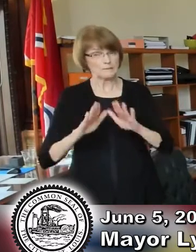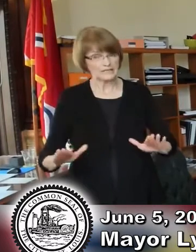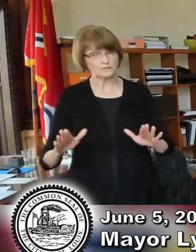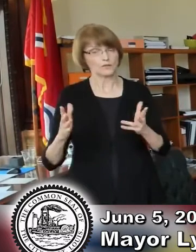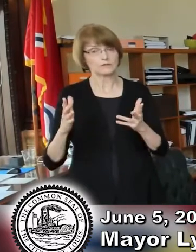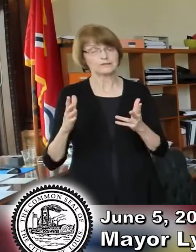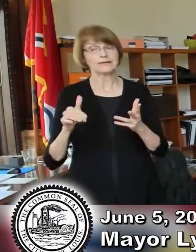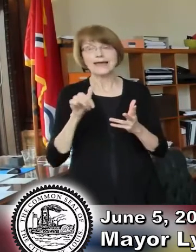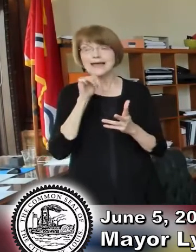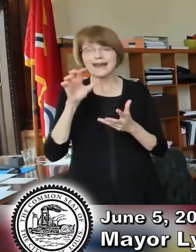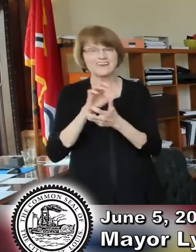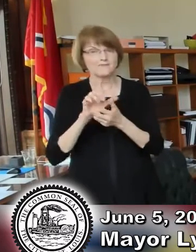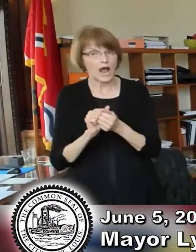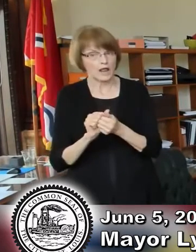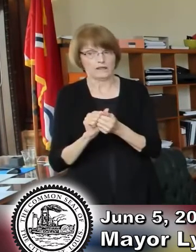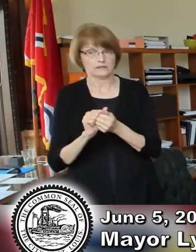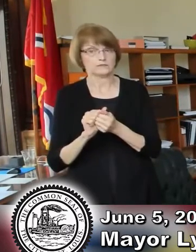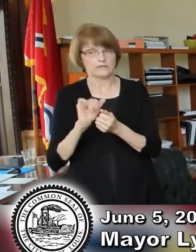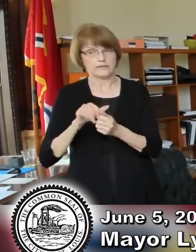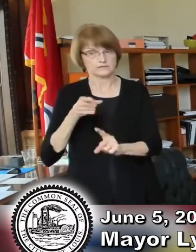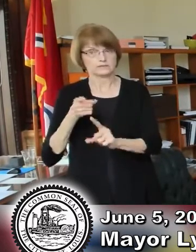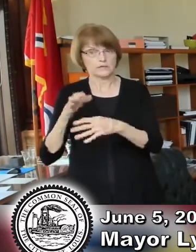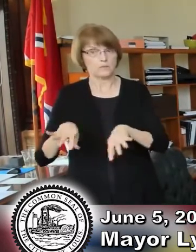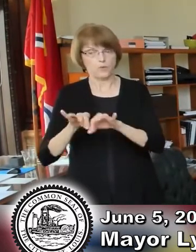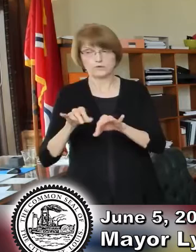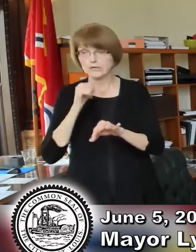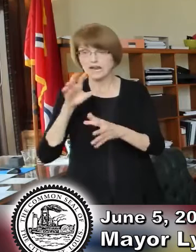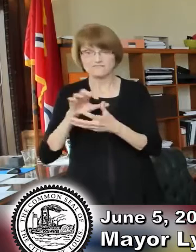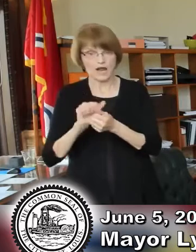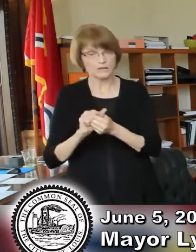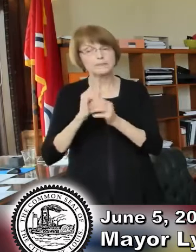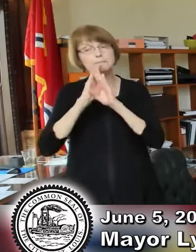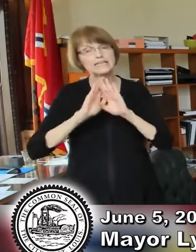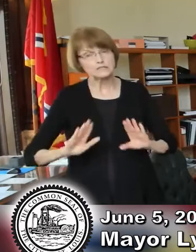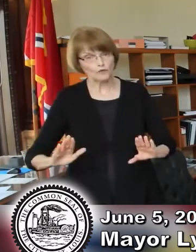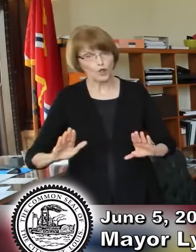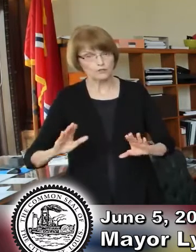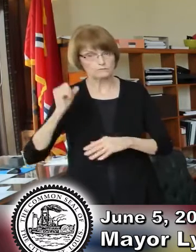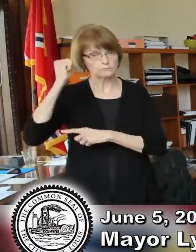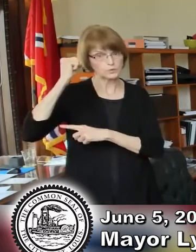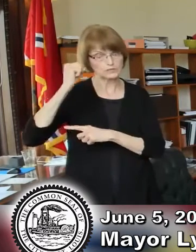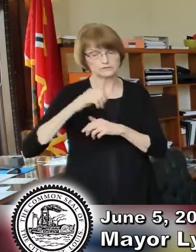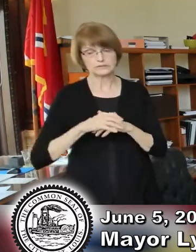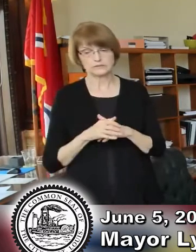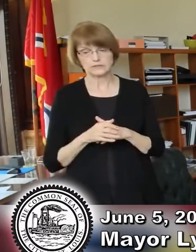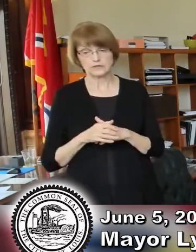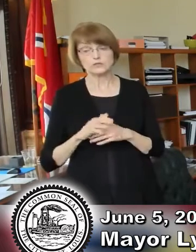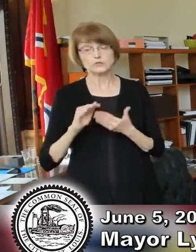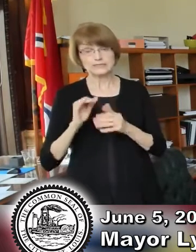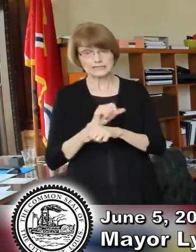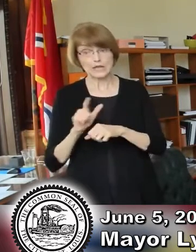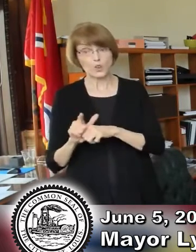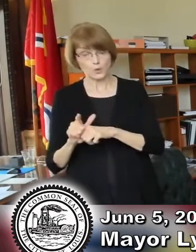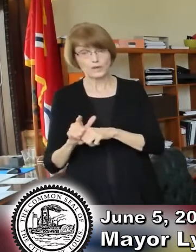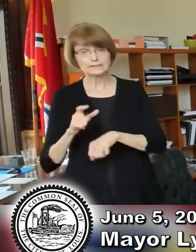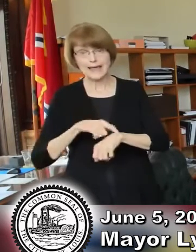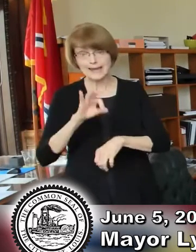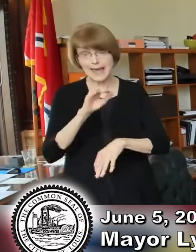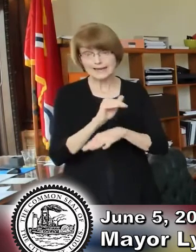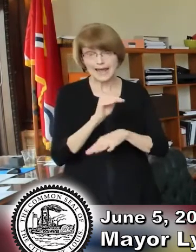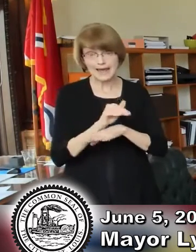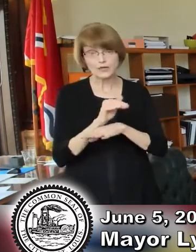remain nonviolent is really the key here. So there continues to be a 9 p.m. curfew in the city of St. Louis, so